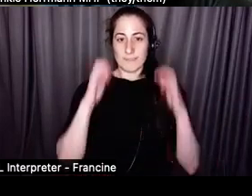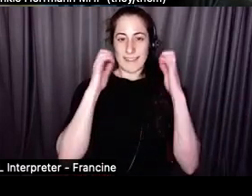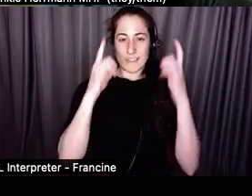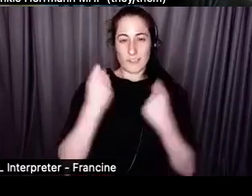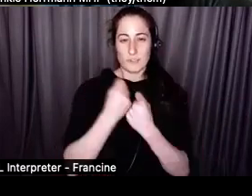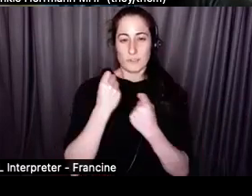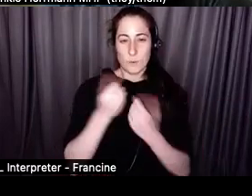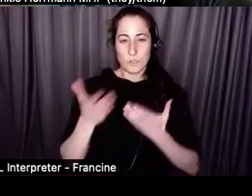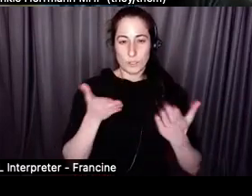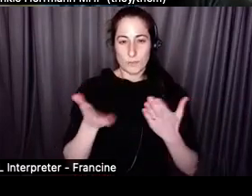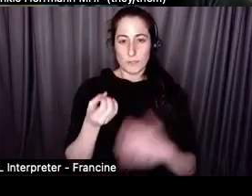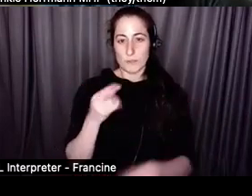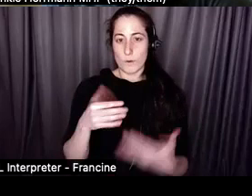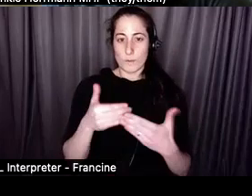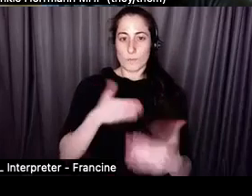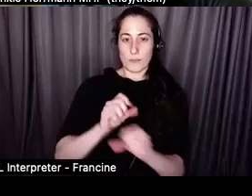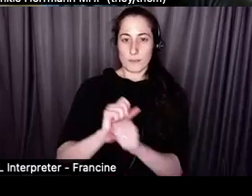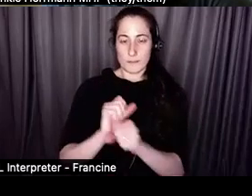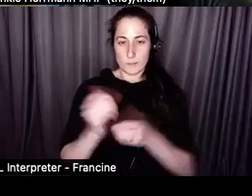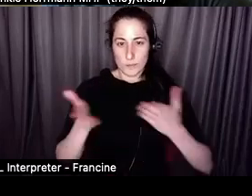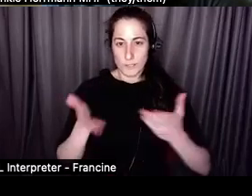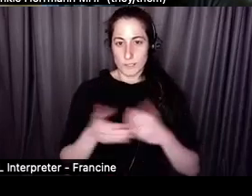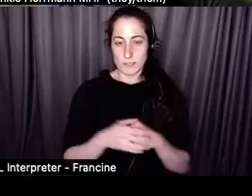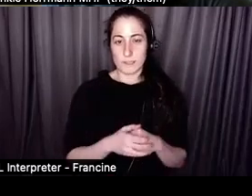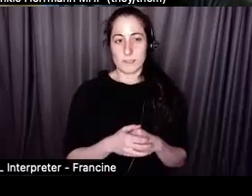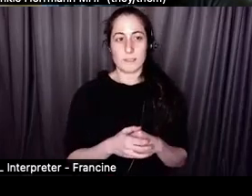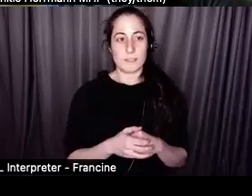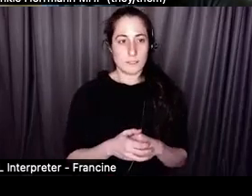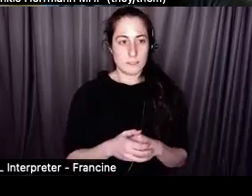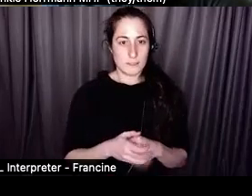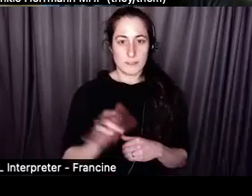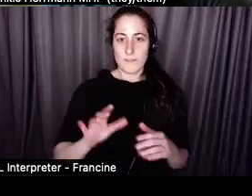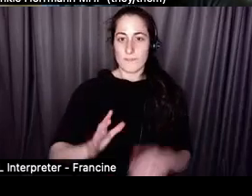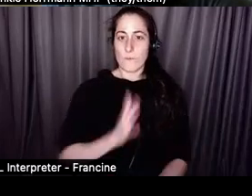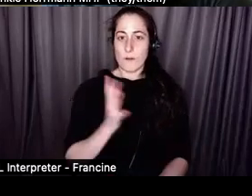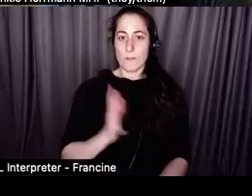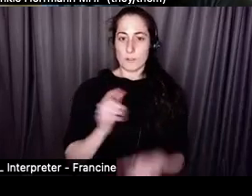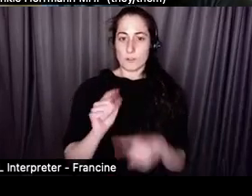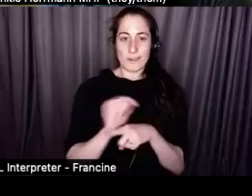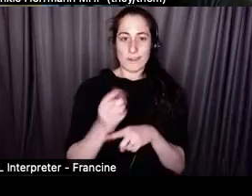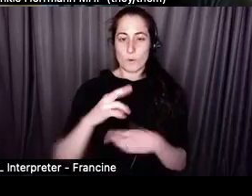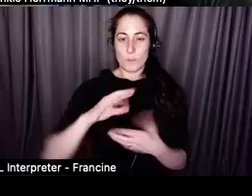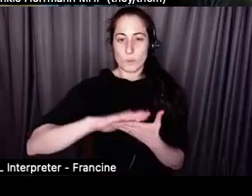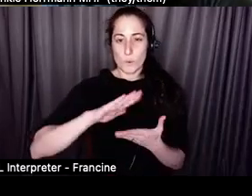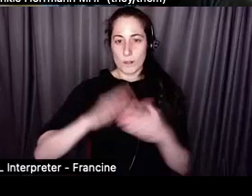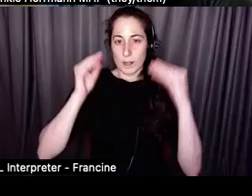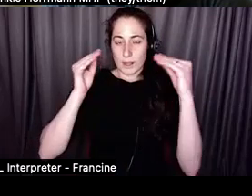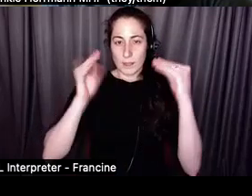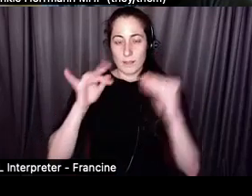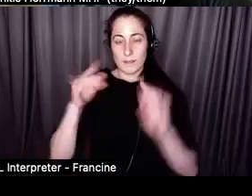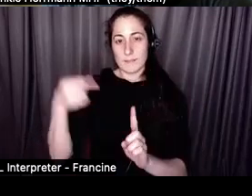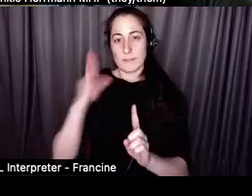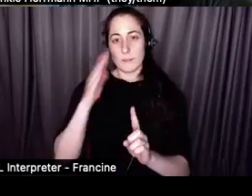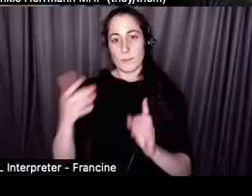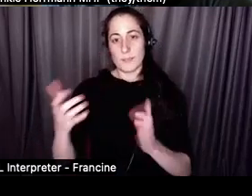services or pre-vocational services, and this is formal training or school with the goal of